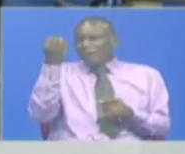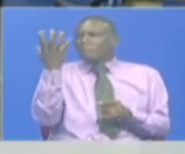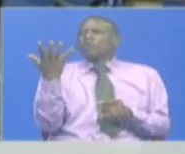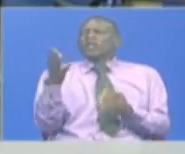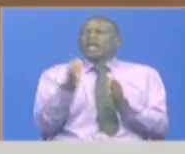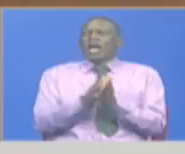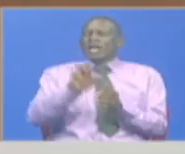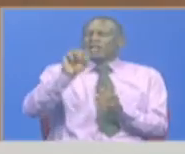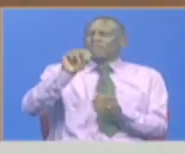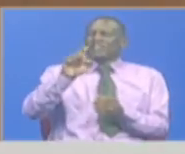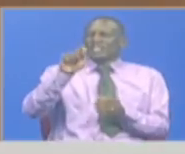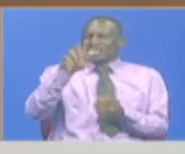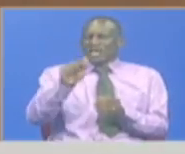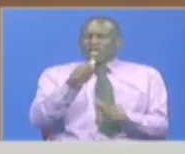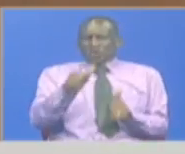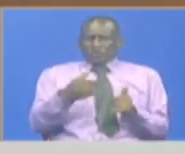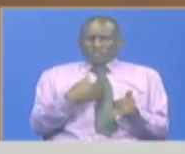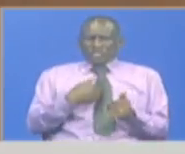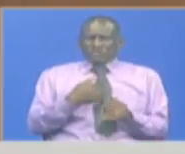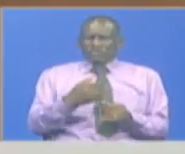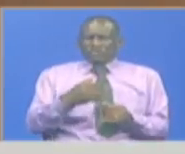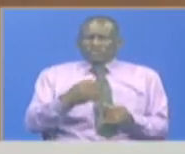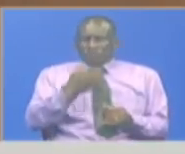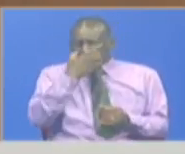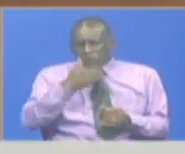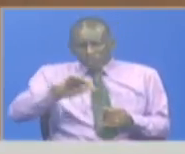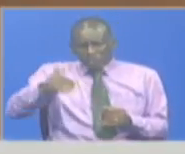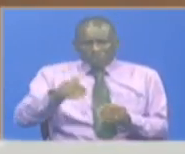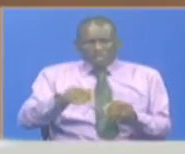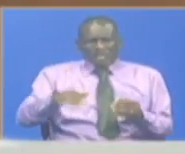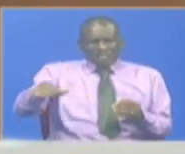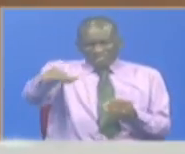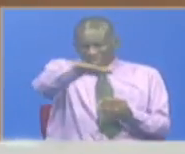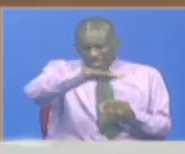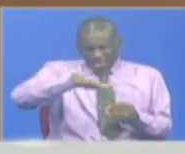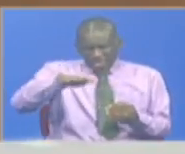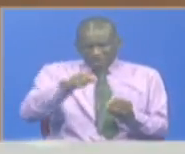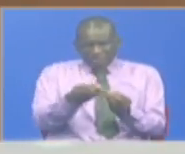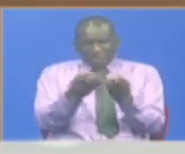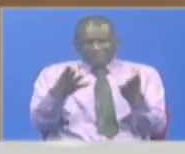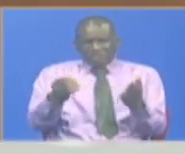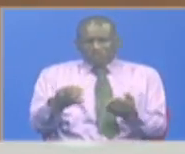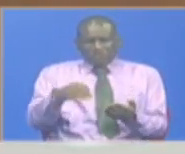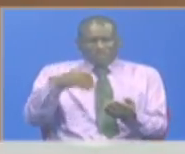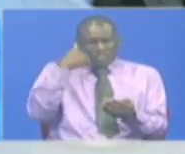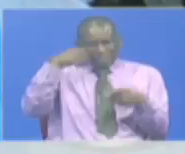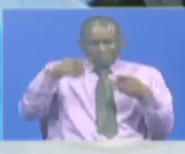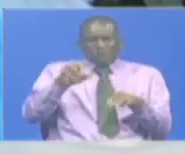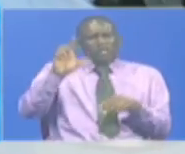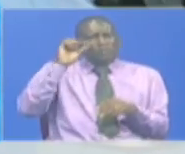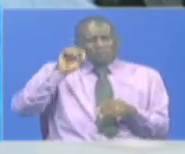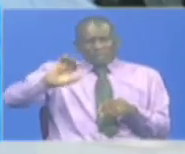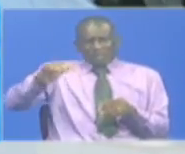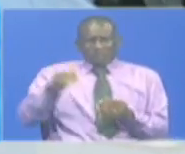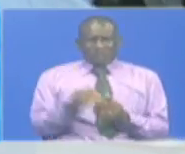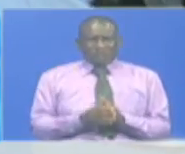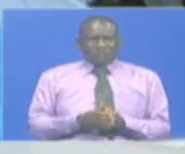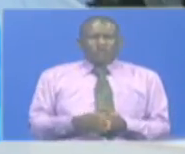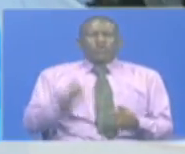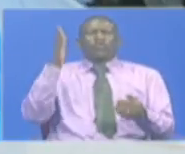Mvita, which hosts Old Town, the geographical zone with the most number of cases in Mombasa County. Confirmed